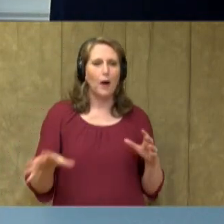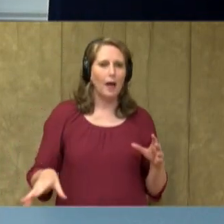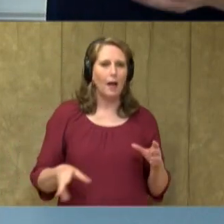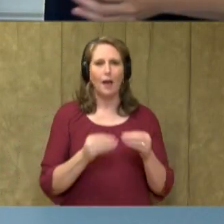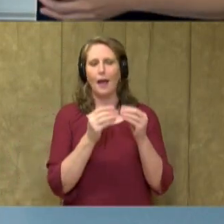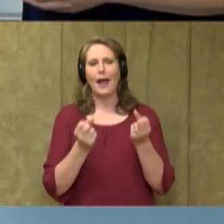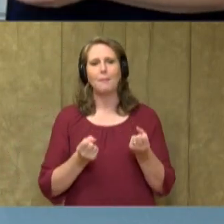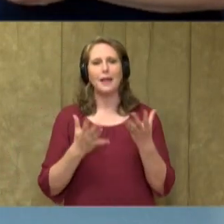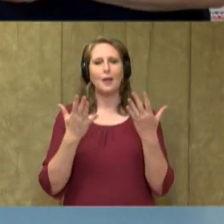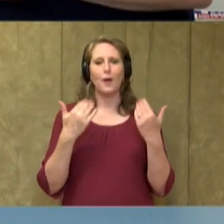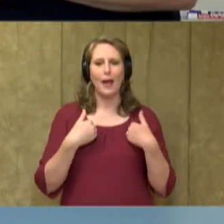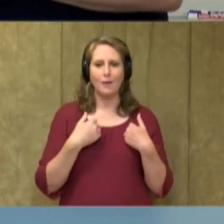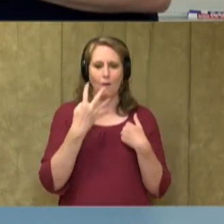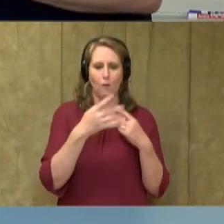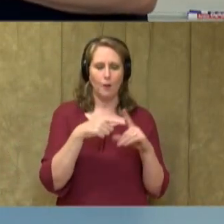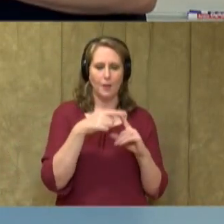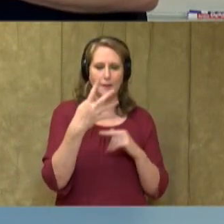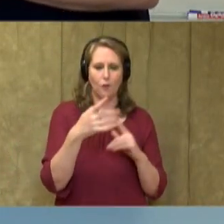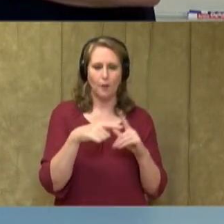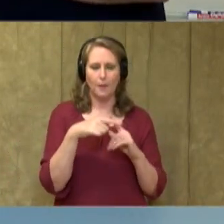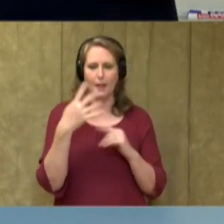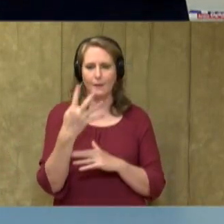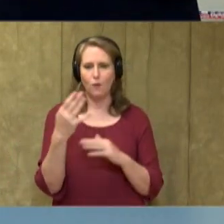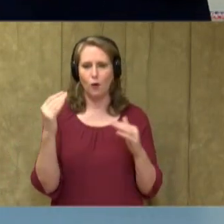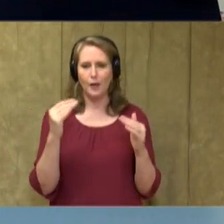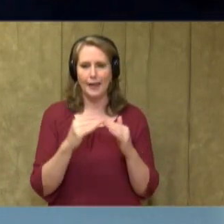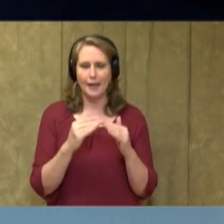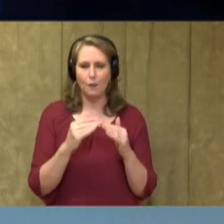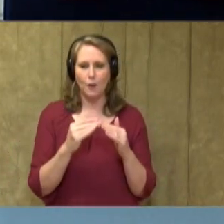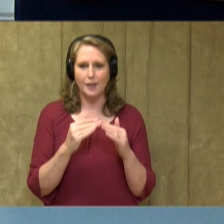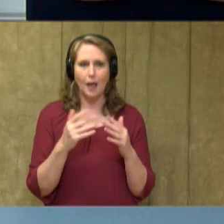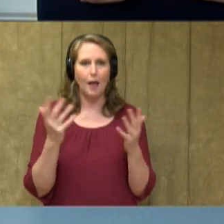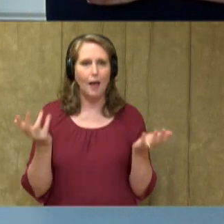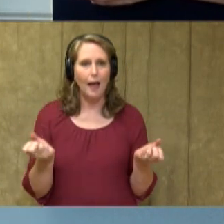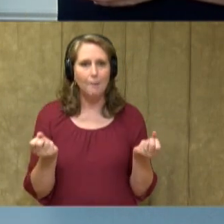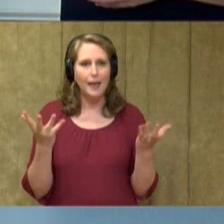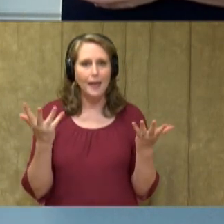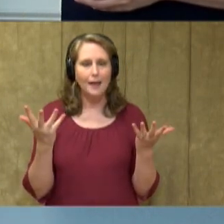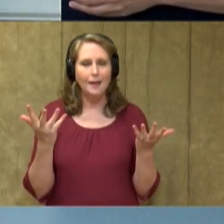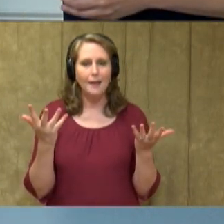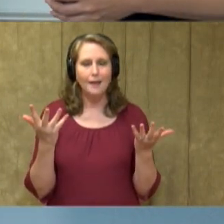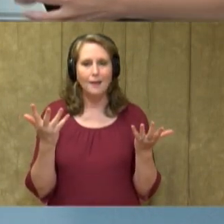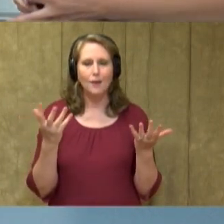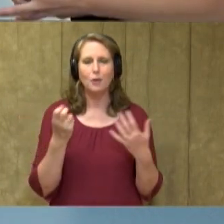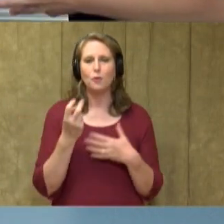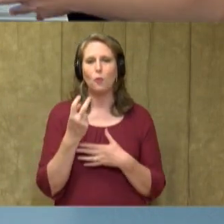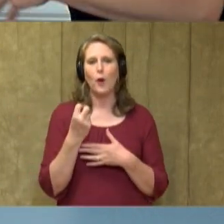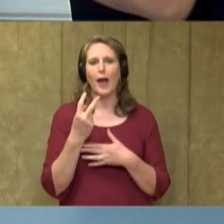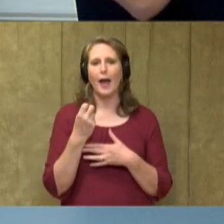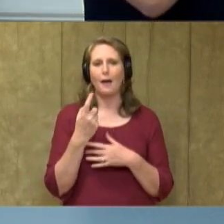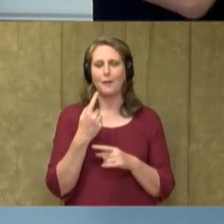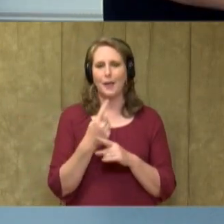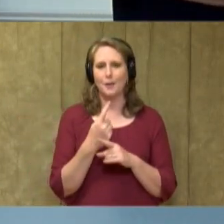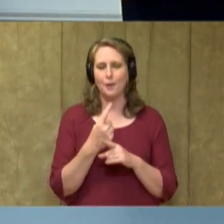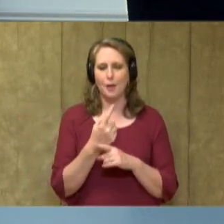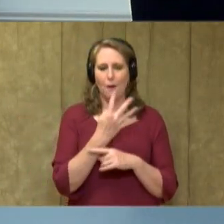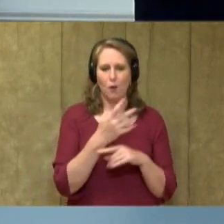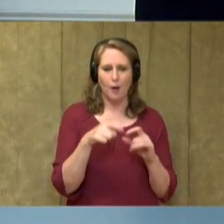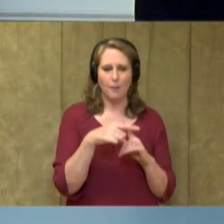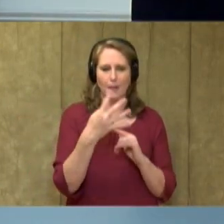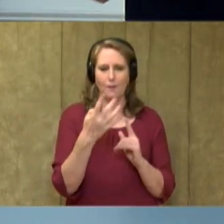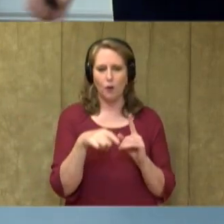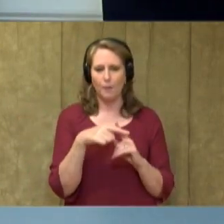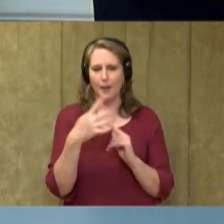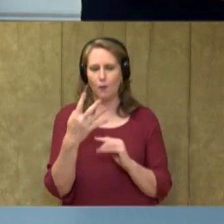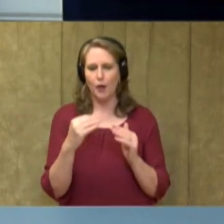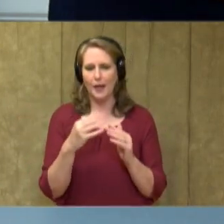do we have? 4 plus 4 plus 4 equals what? 12. That is right. 4 plus 4 plus